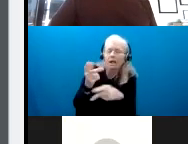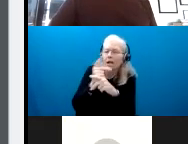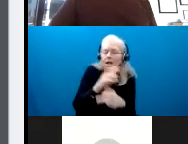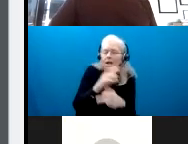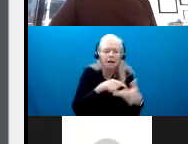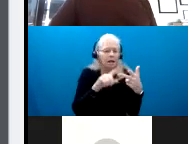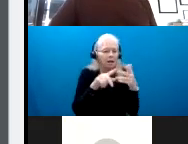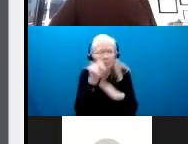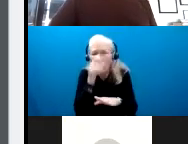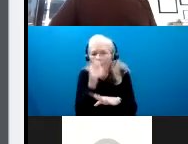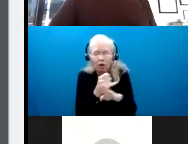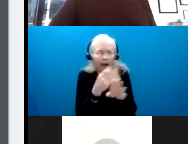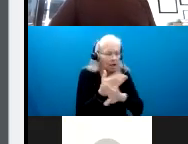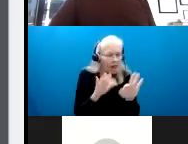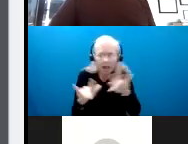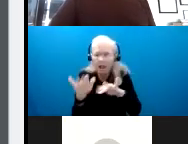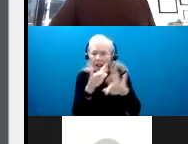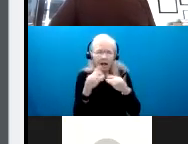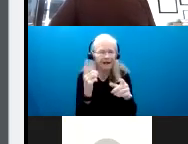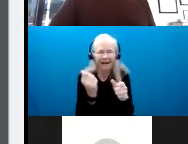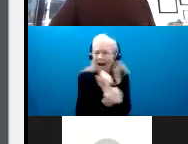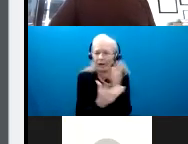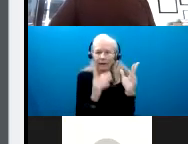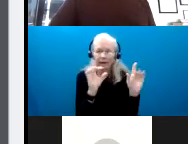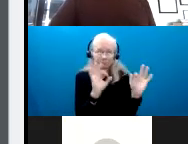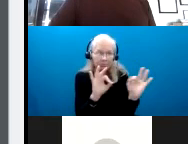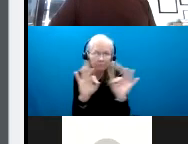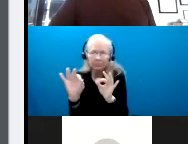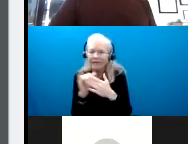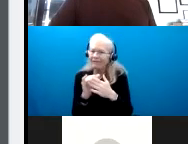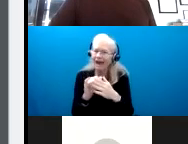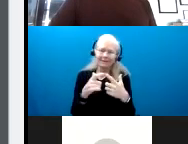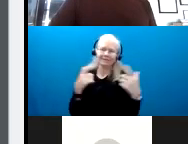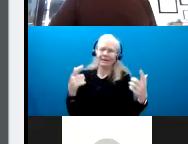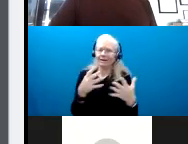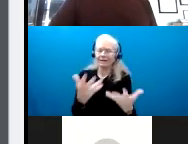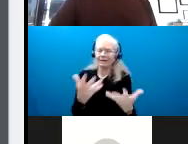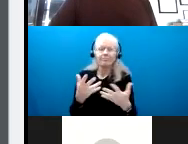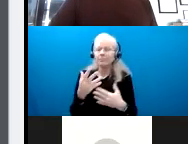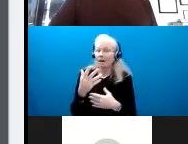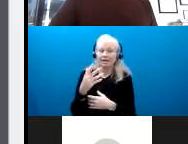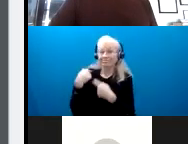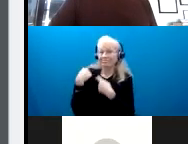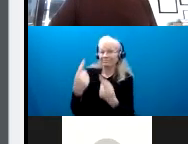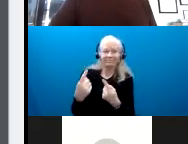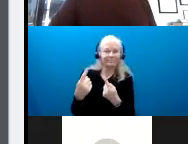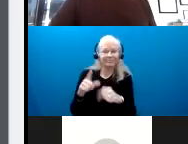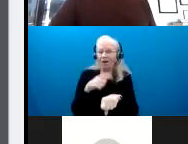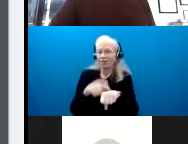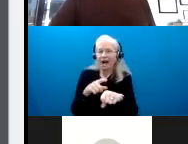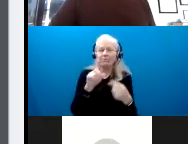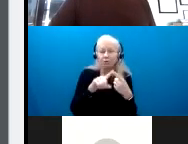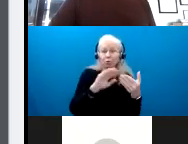And what I've been advocating for a couple of years to the city and the county is to take a hard look